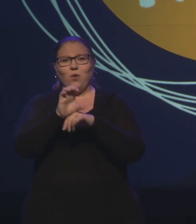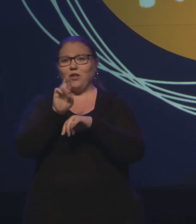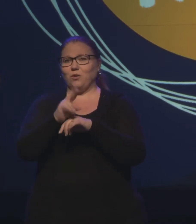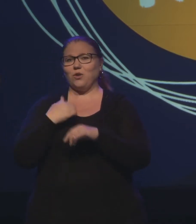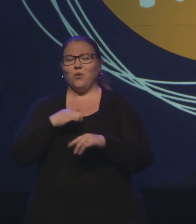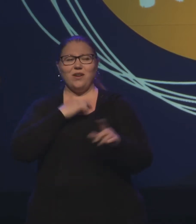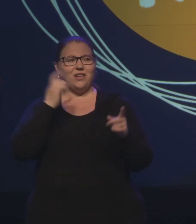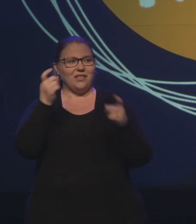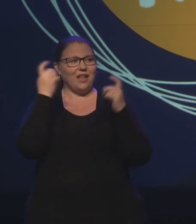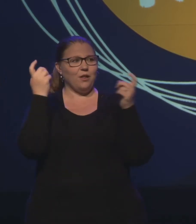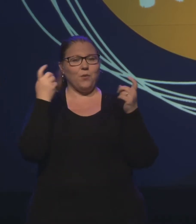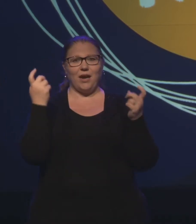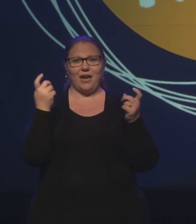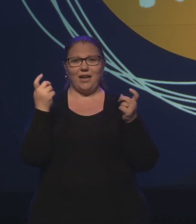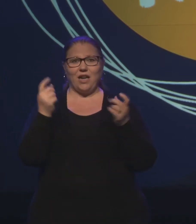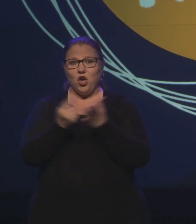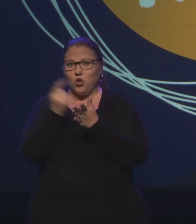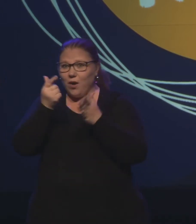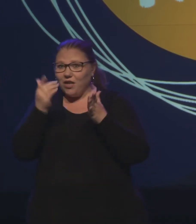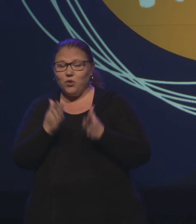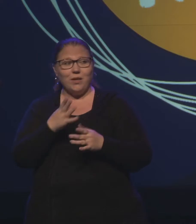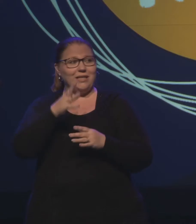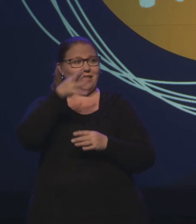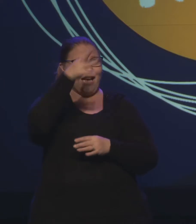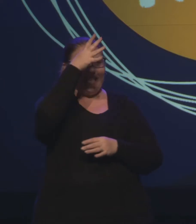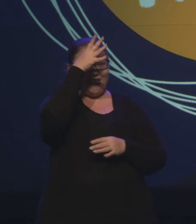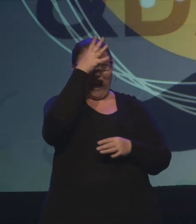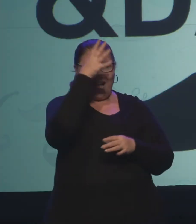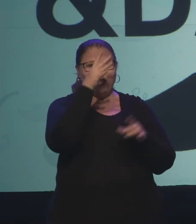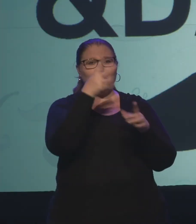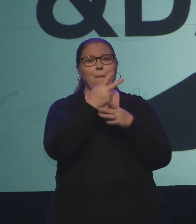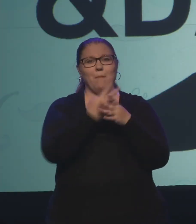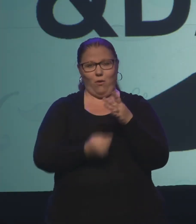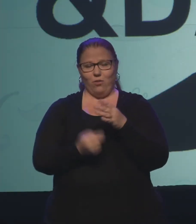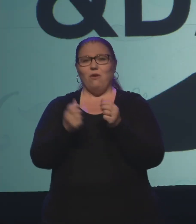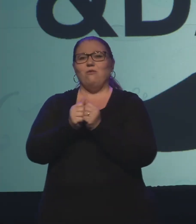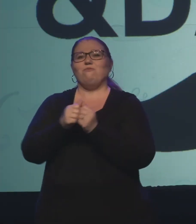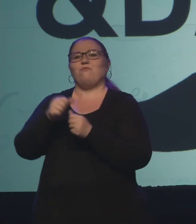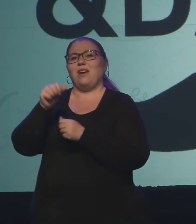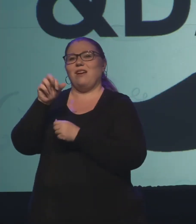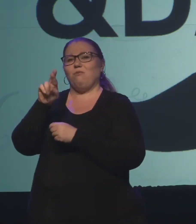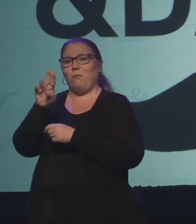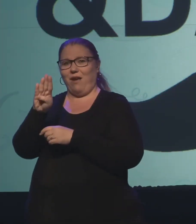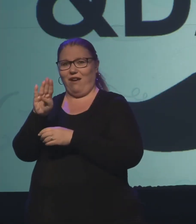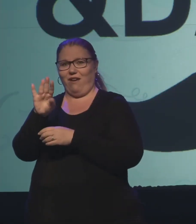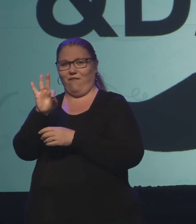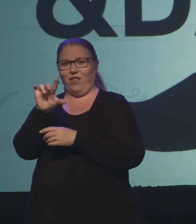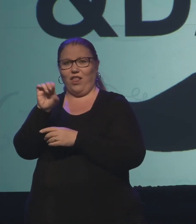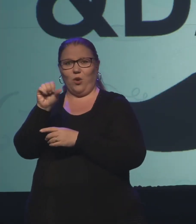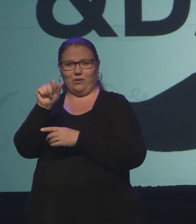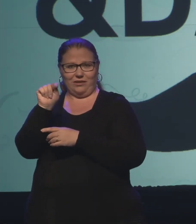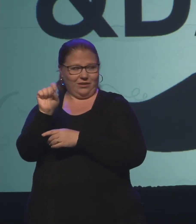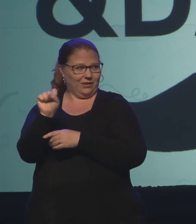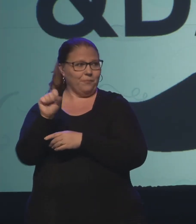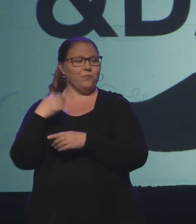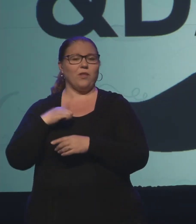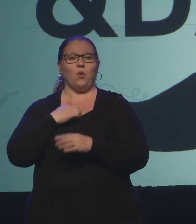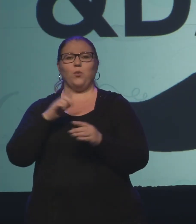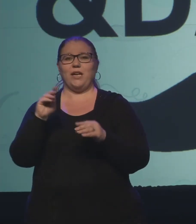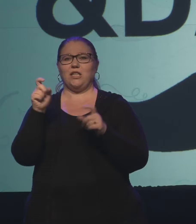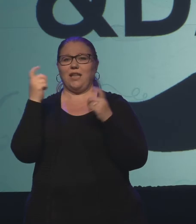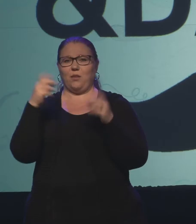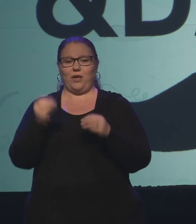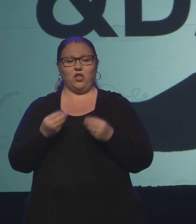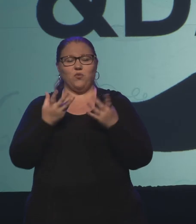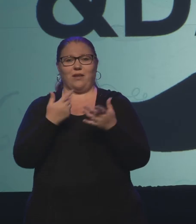we're celebrating grads and dads with root beer floats. And we're celebrating generosity as we launch